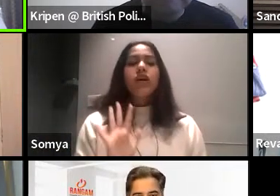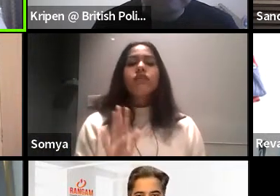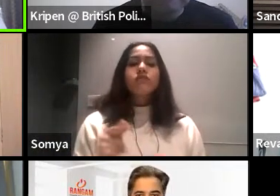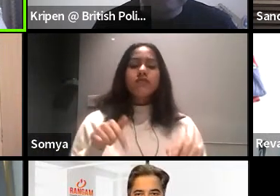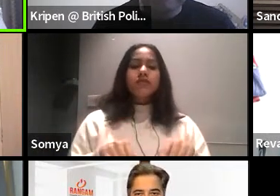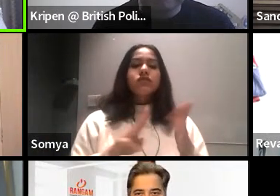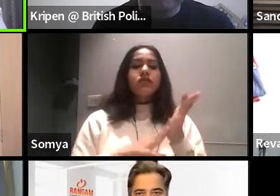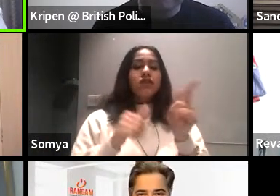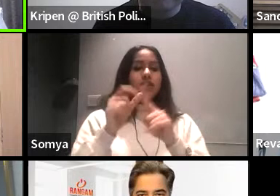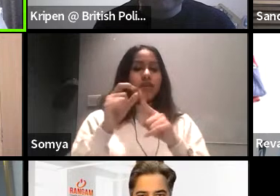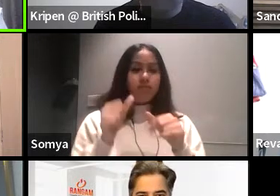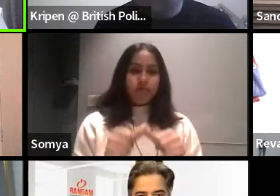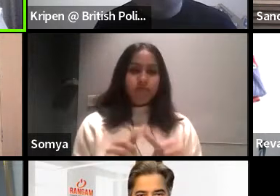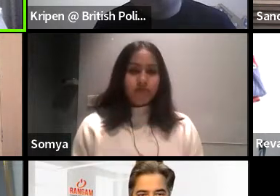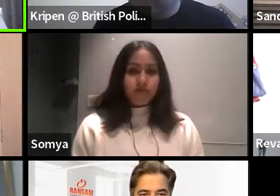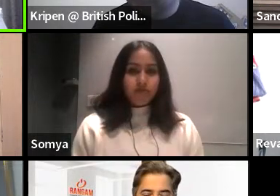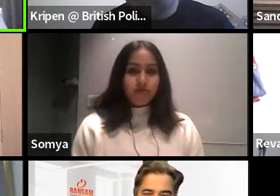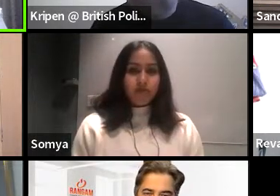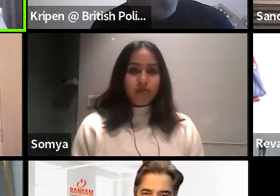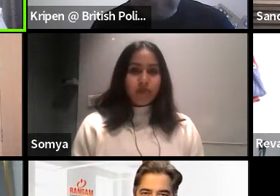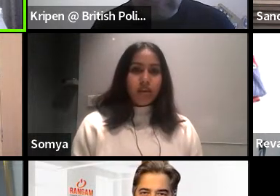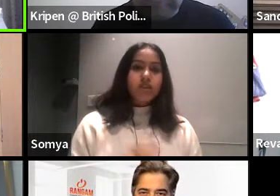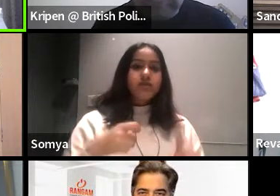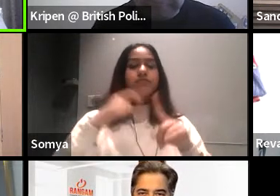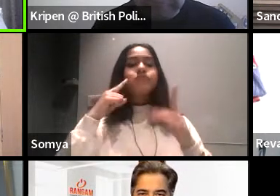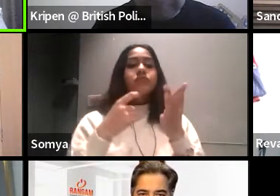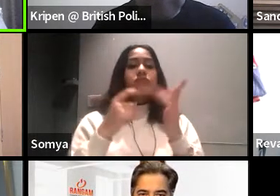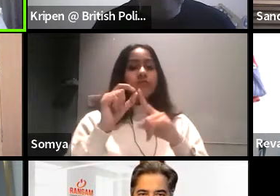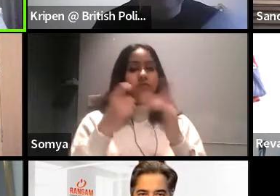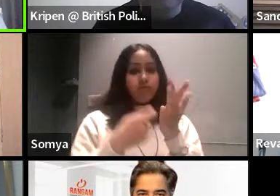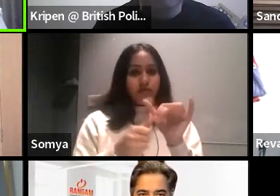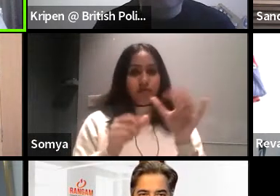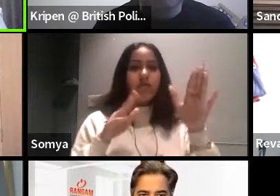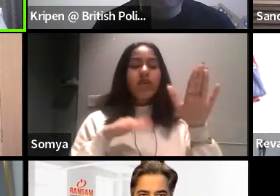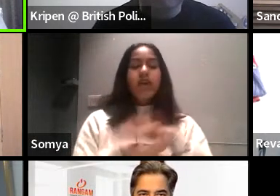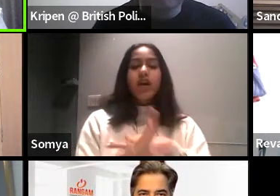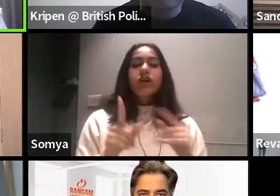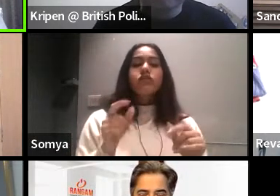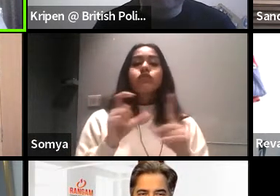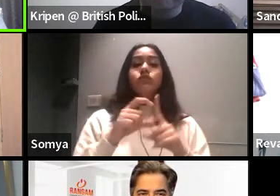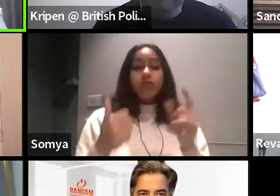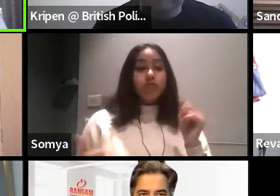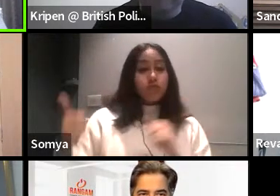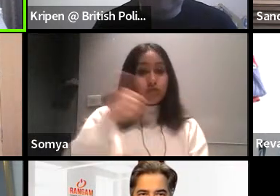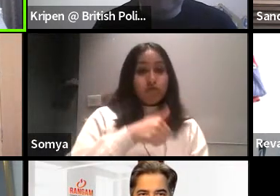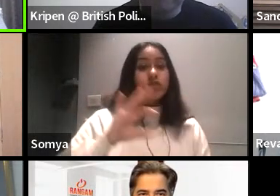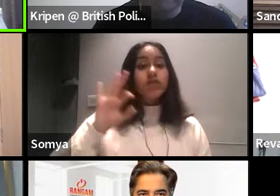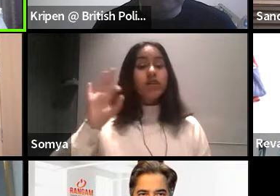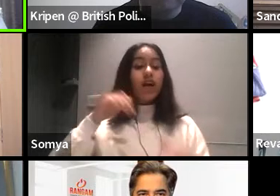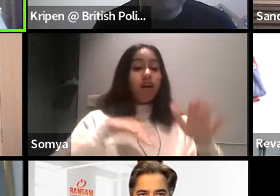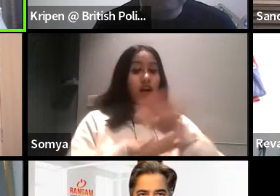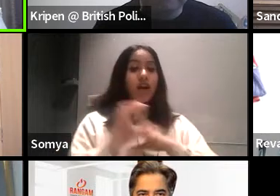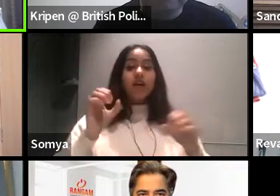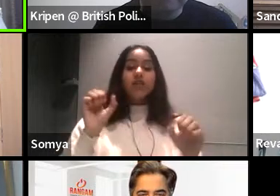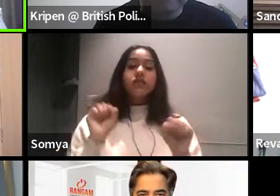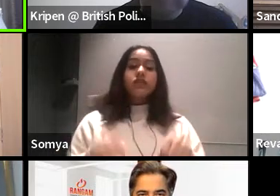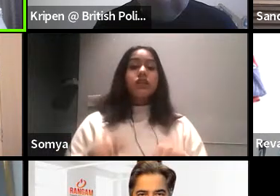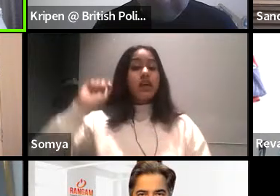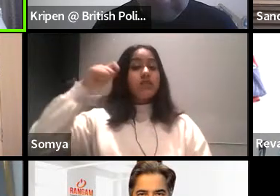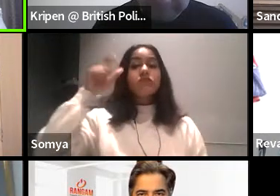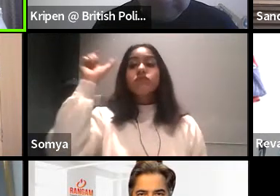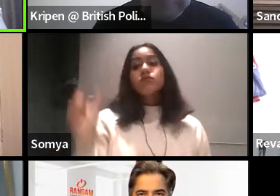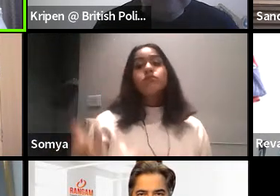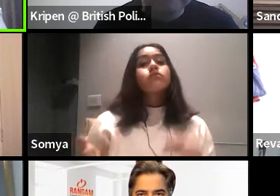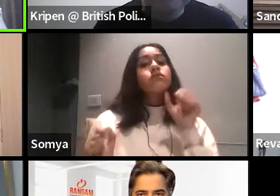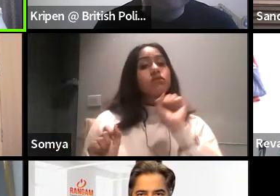ma'am. Mr. Kriban Trona, Director of Operations, the British Polio Fellowship. We are really honored